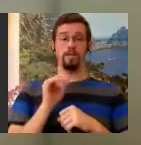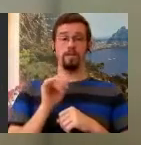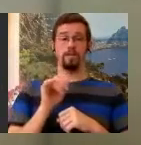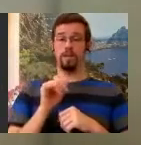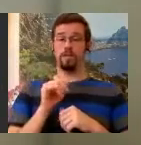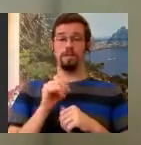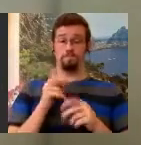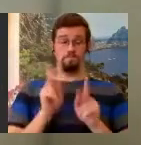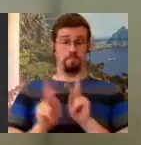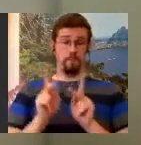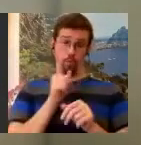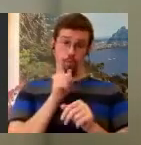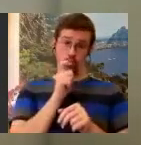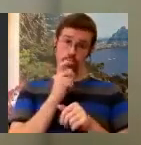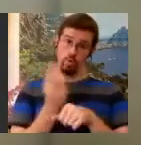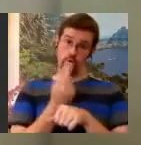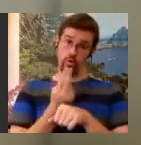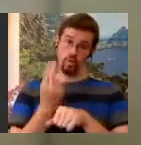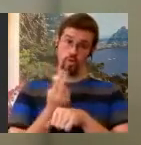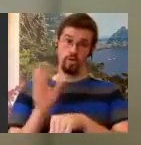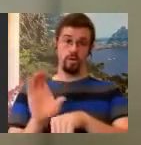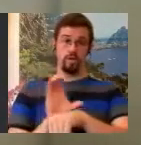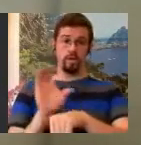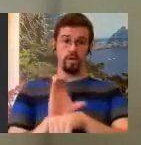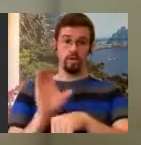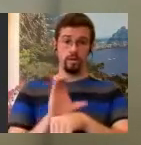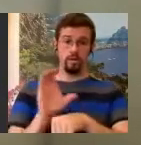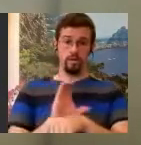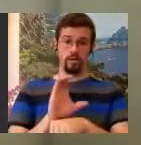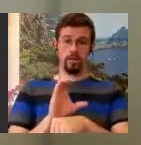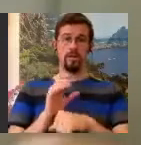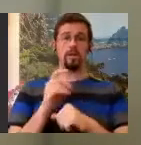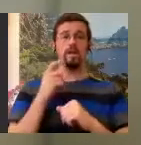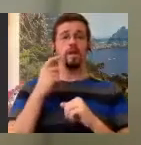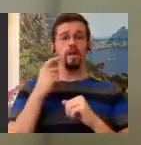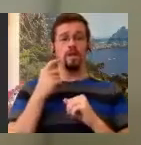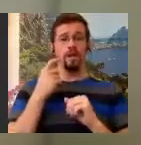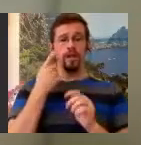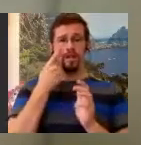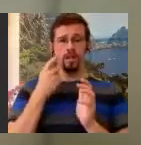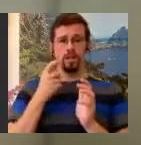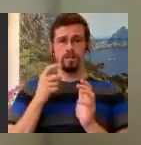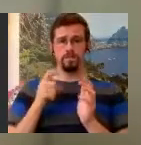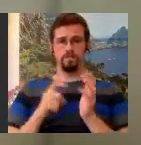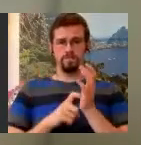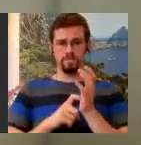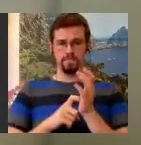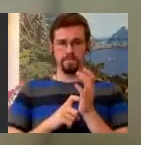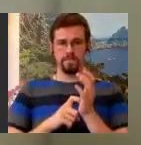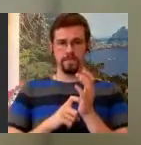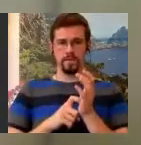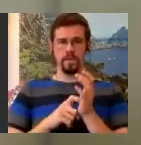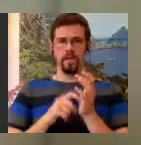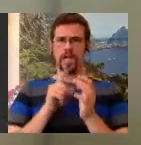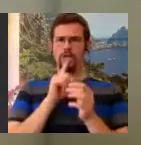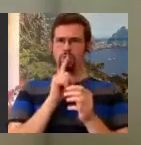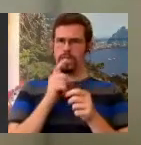human-computer interaction, still think that it is sufficient just to